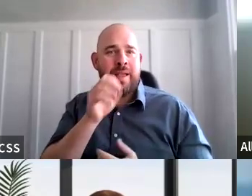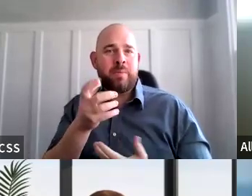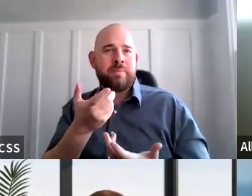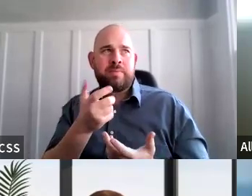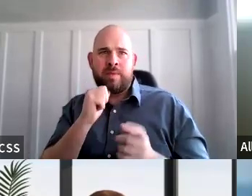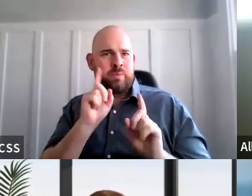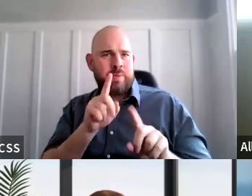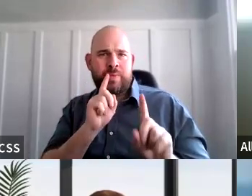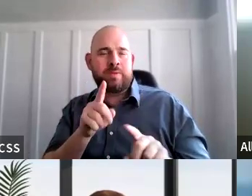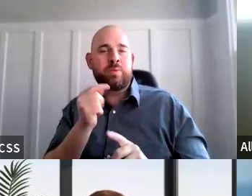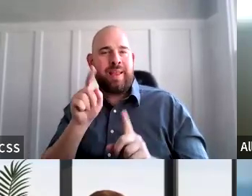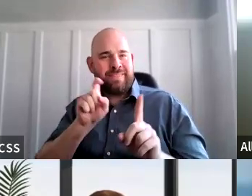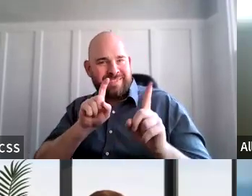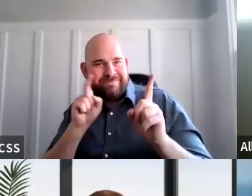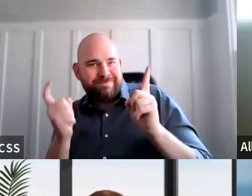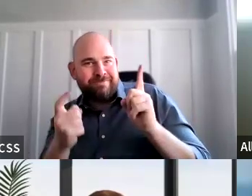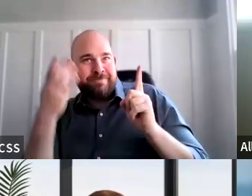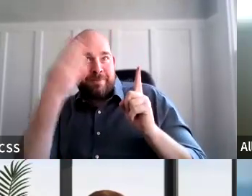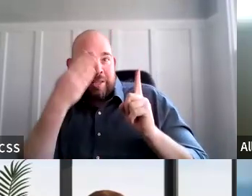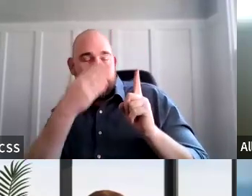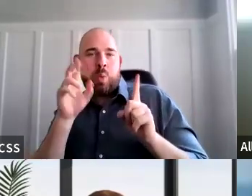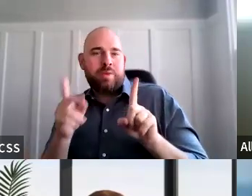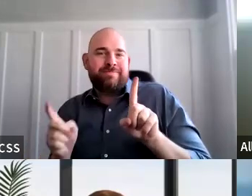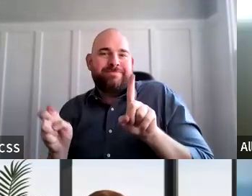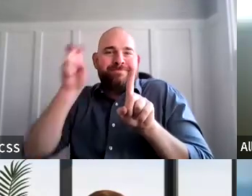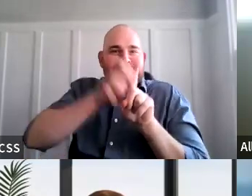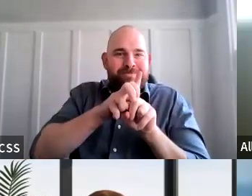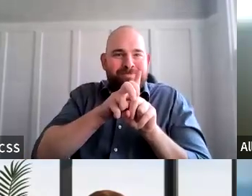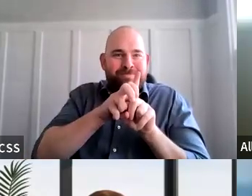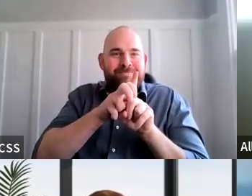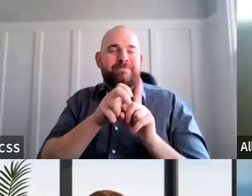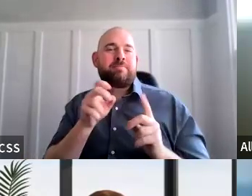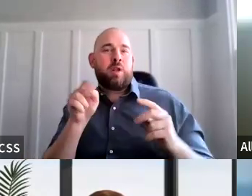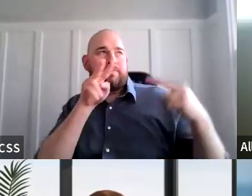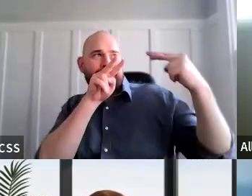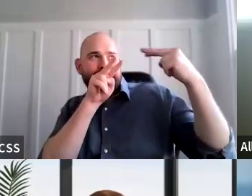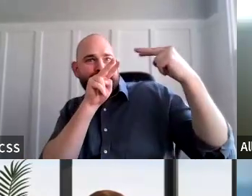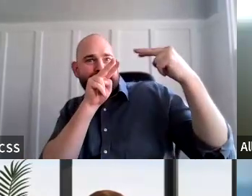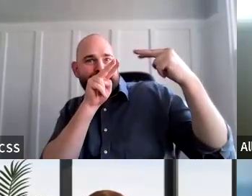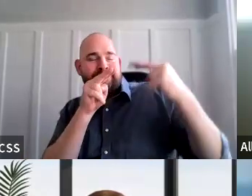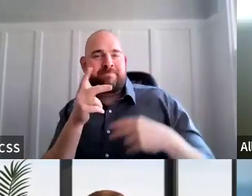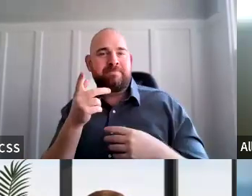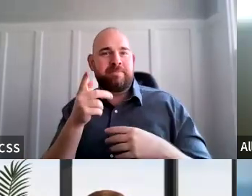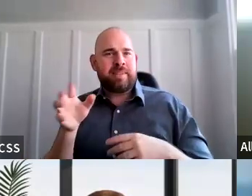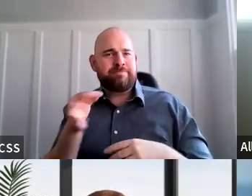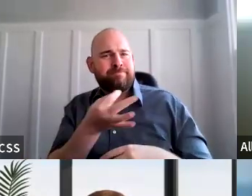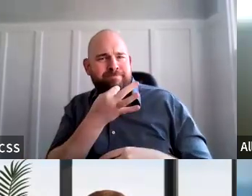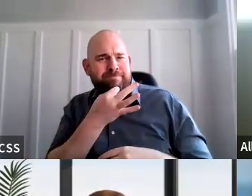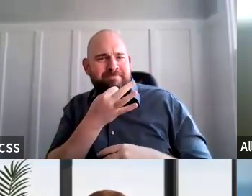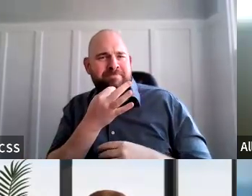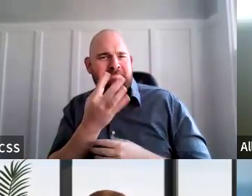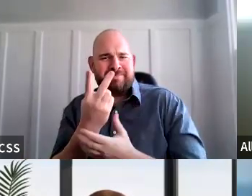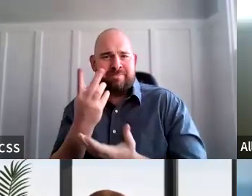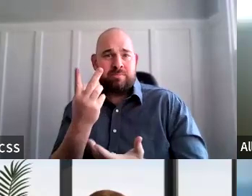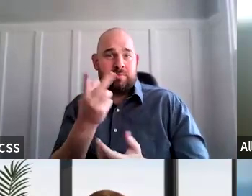may meow, right? They may meow to say, hey, it's time for dinner. And if that doesn't get a response, then maybe that cat will come